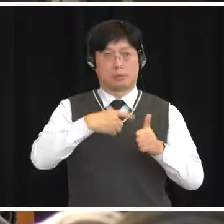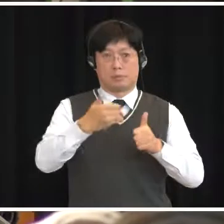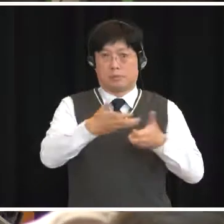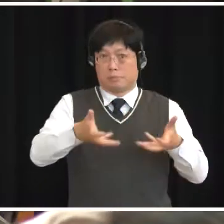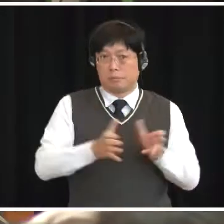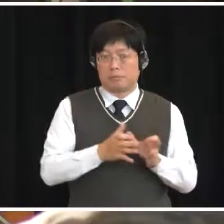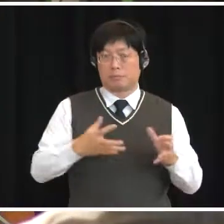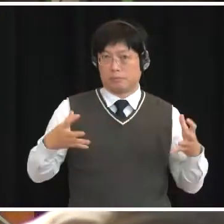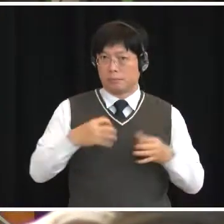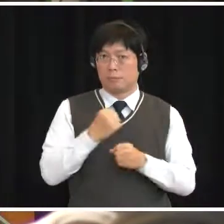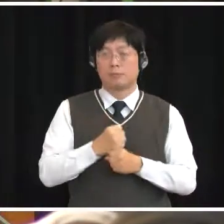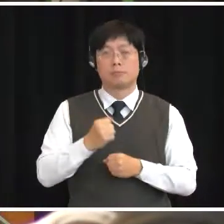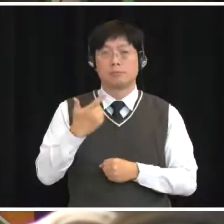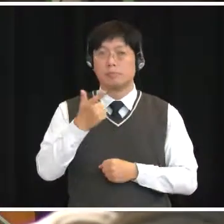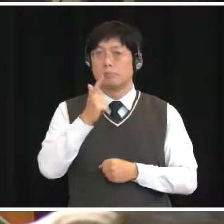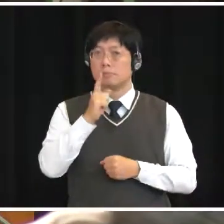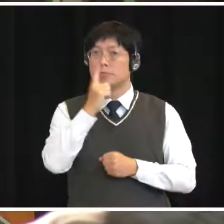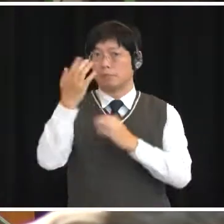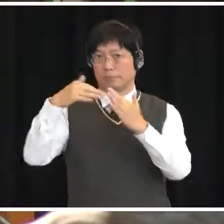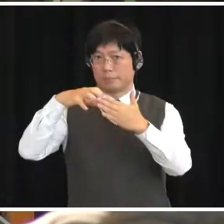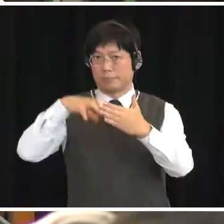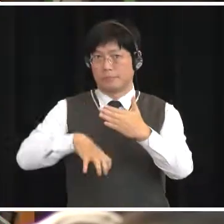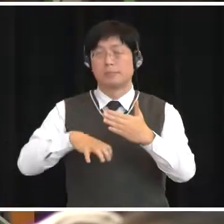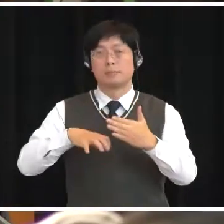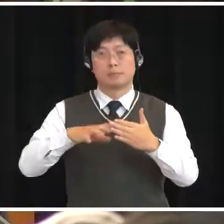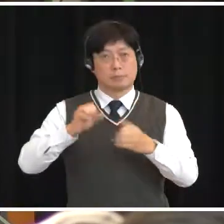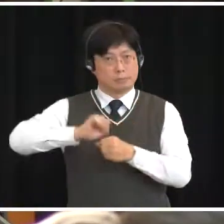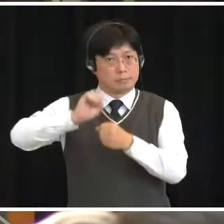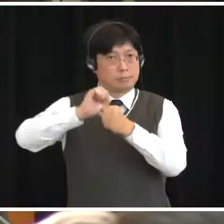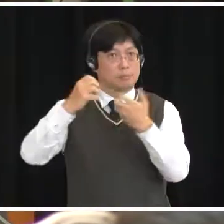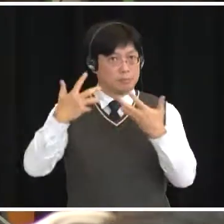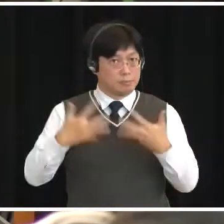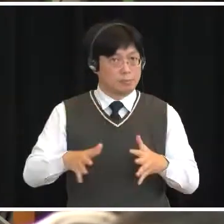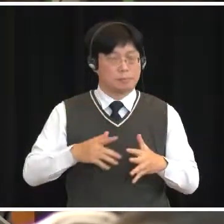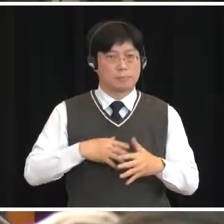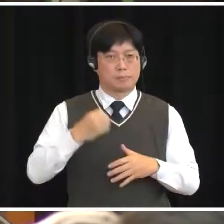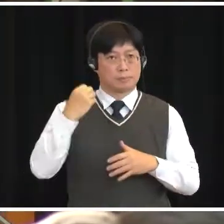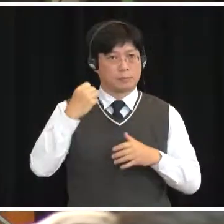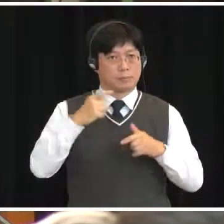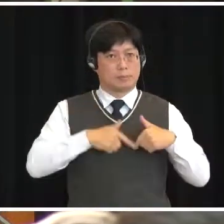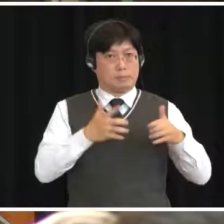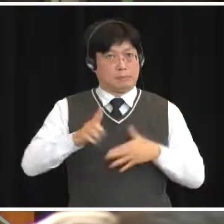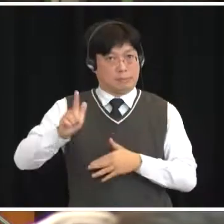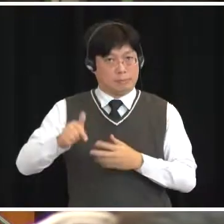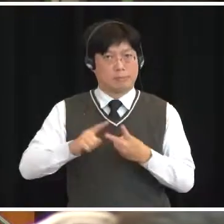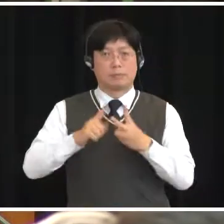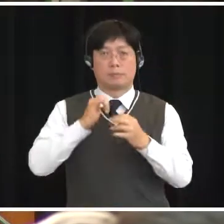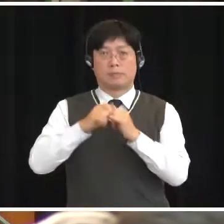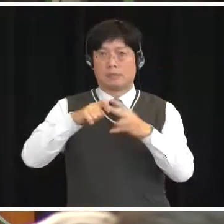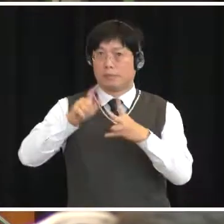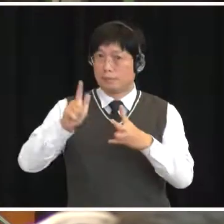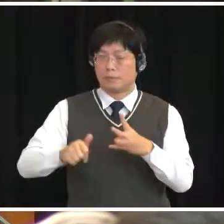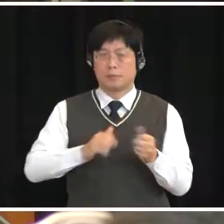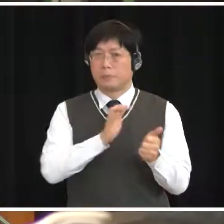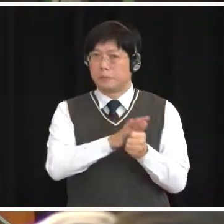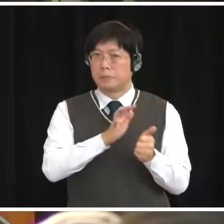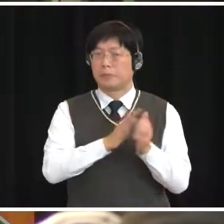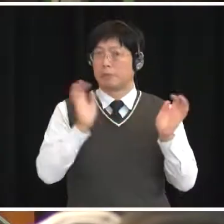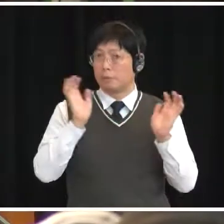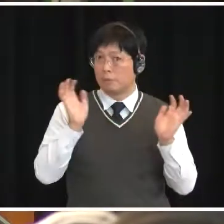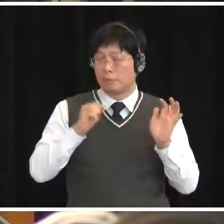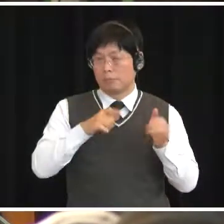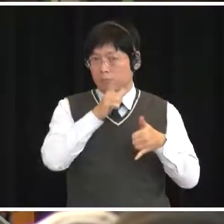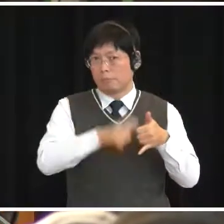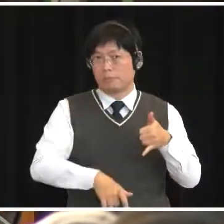social media can be a contributing factor as well. Right now, more budget has been allocated